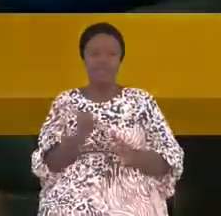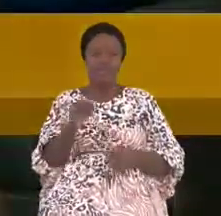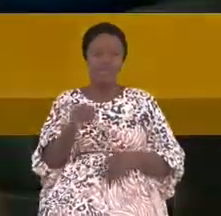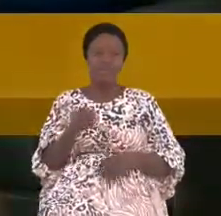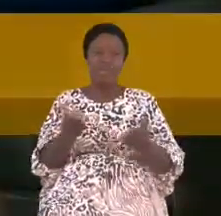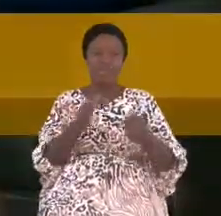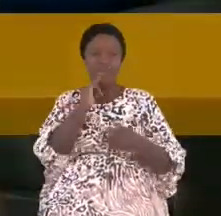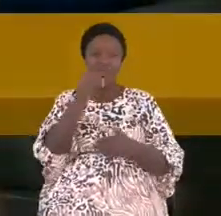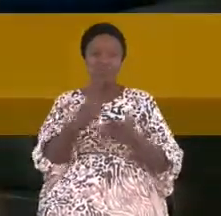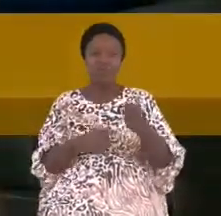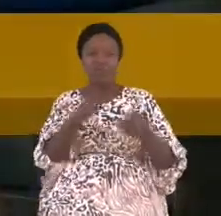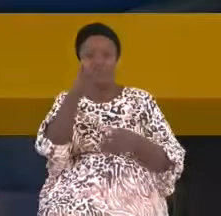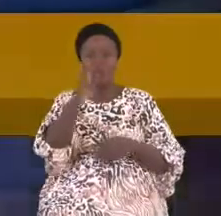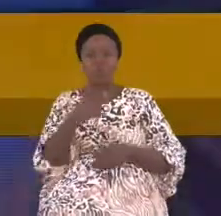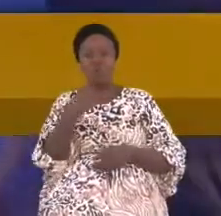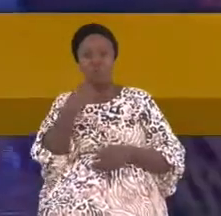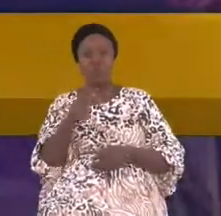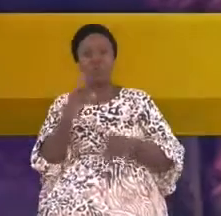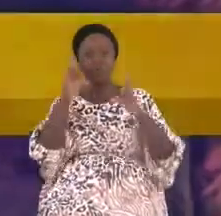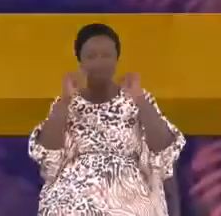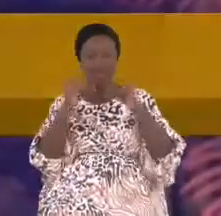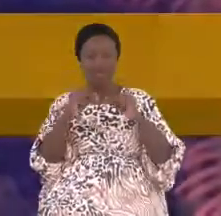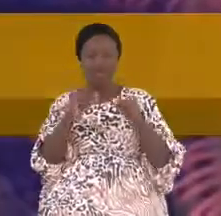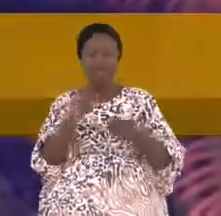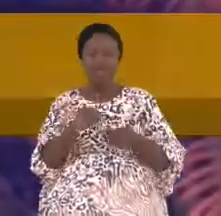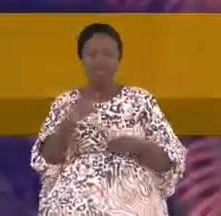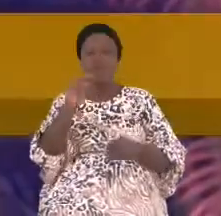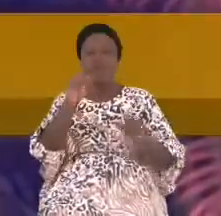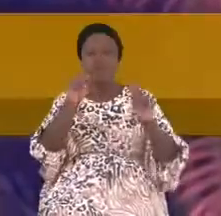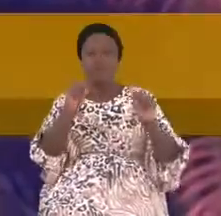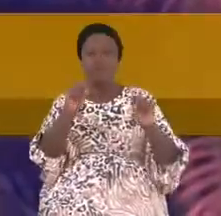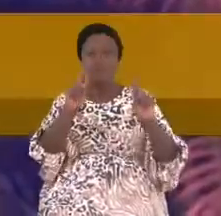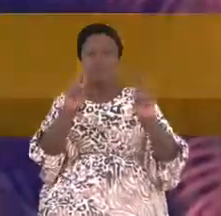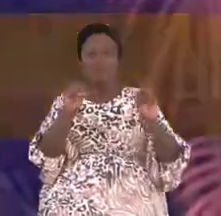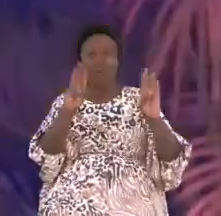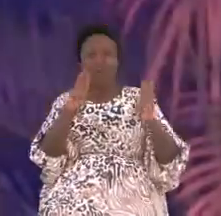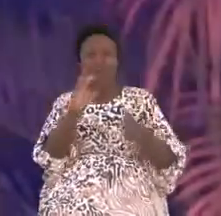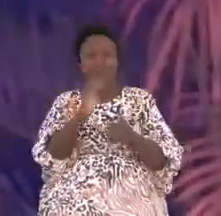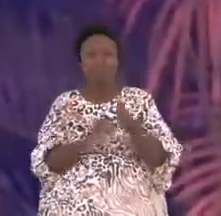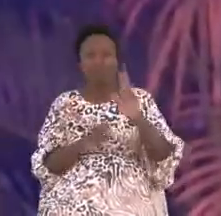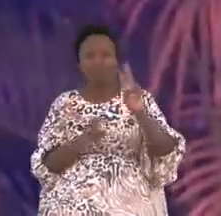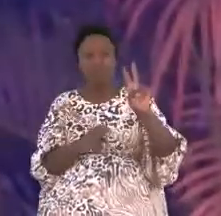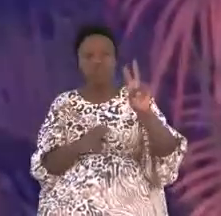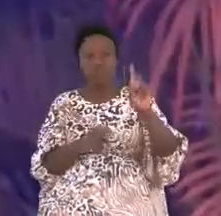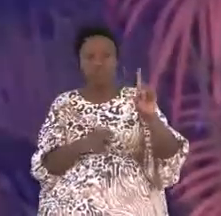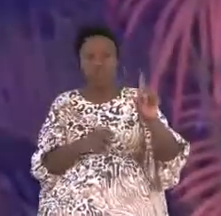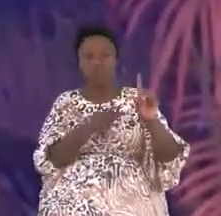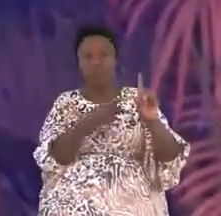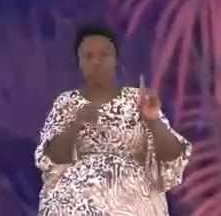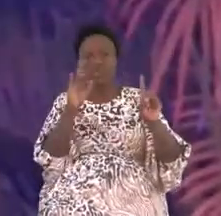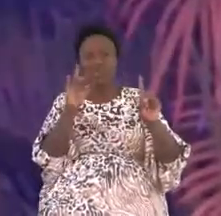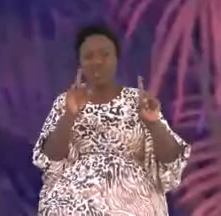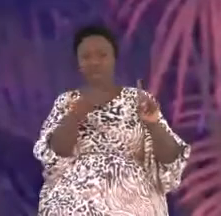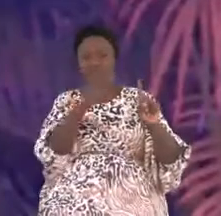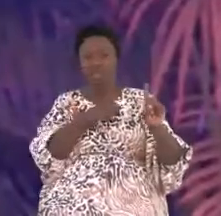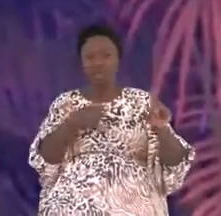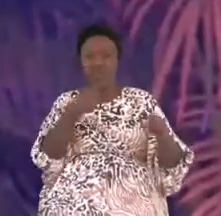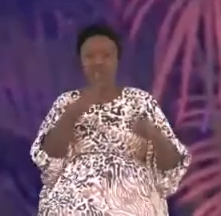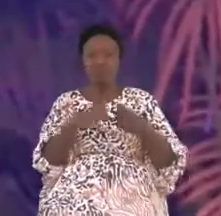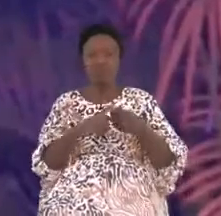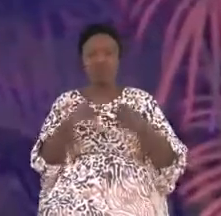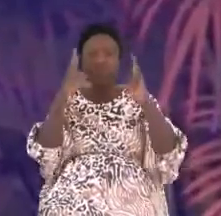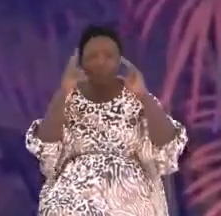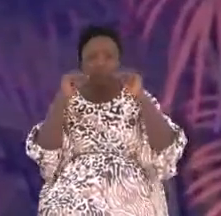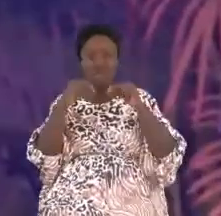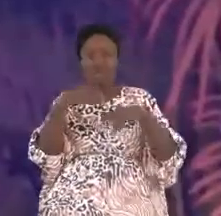moses numbers chapter 21 verse 8 and the lord said unto moses make thee